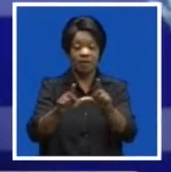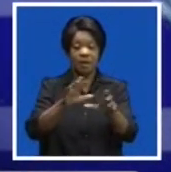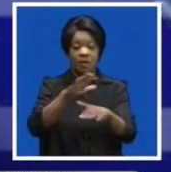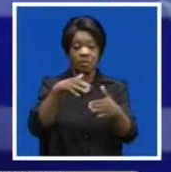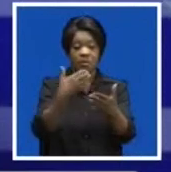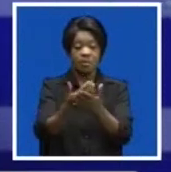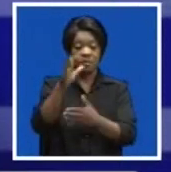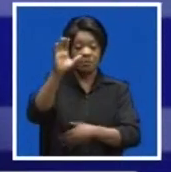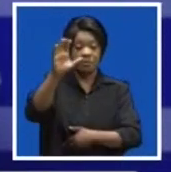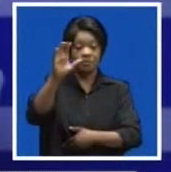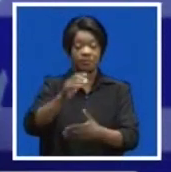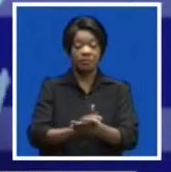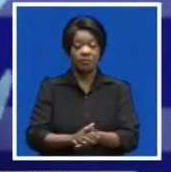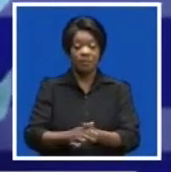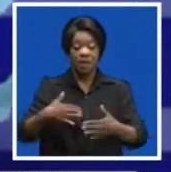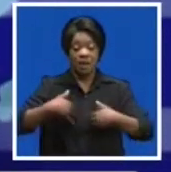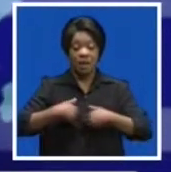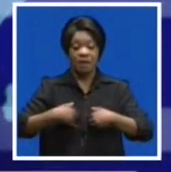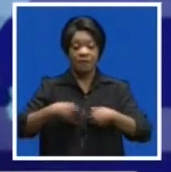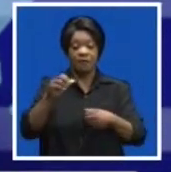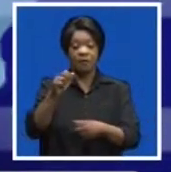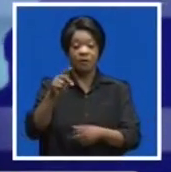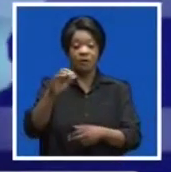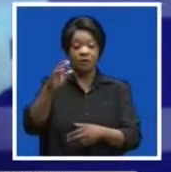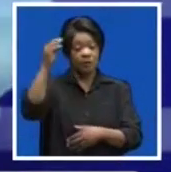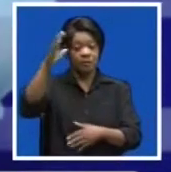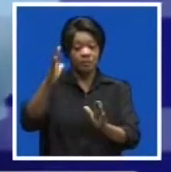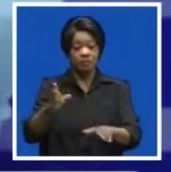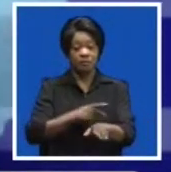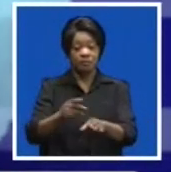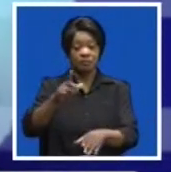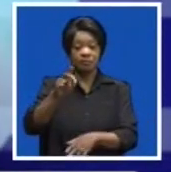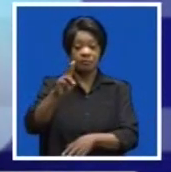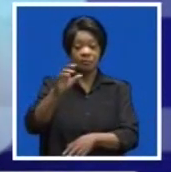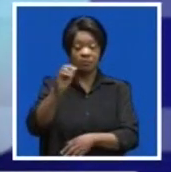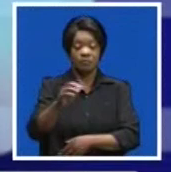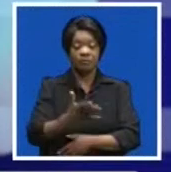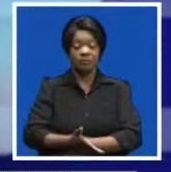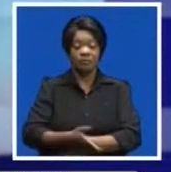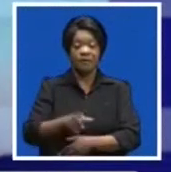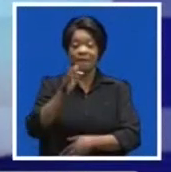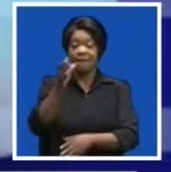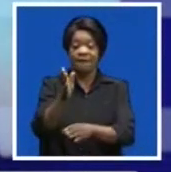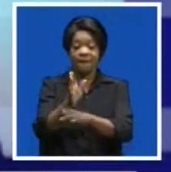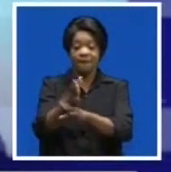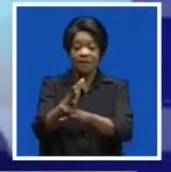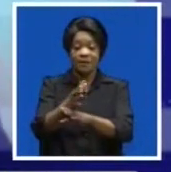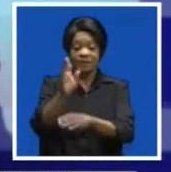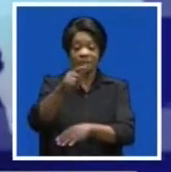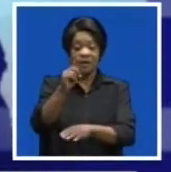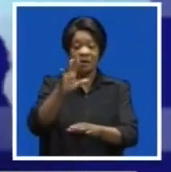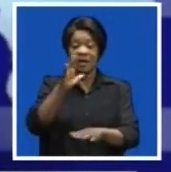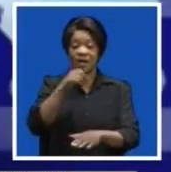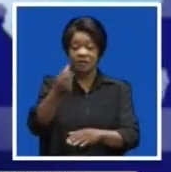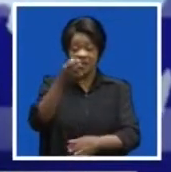country. Fisheries and Livestock Minister Nkandu Luo says seasonal fish bans will not yield any positive results